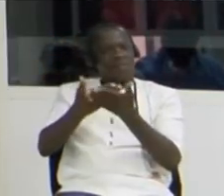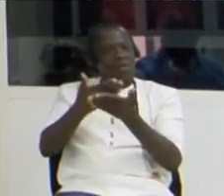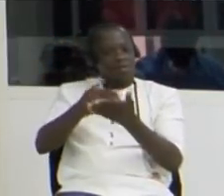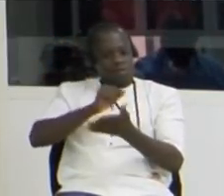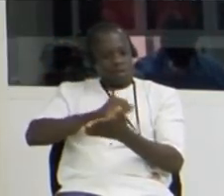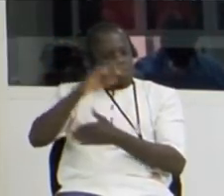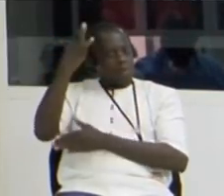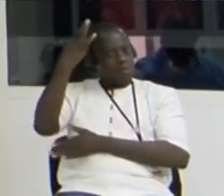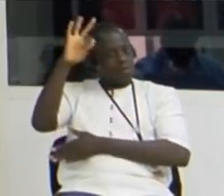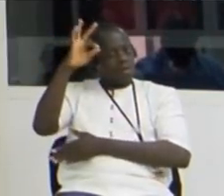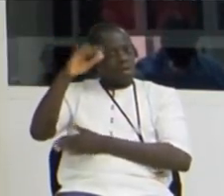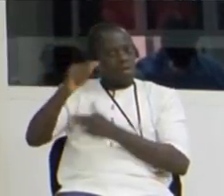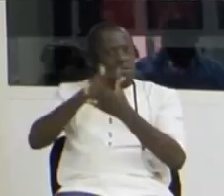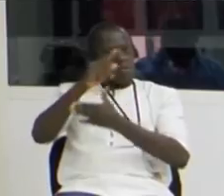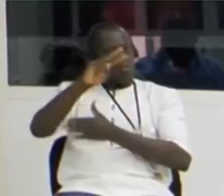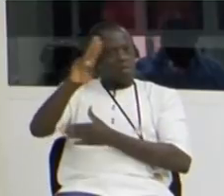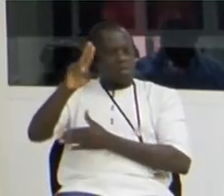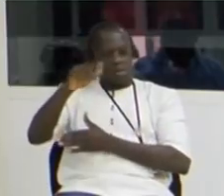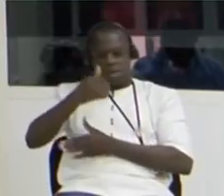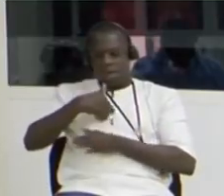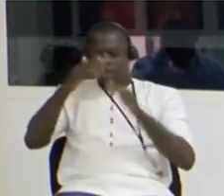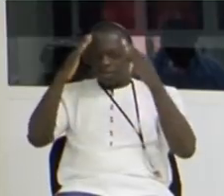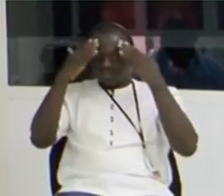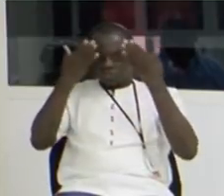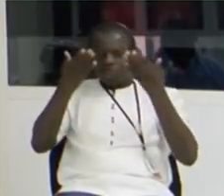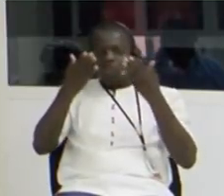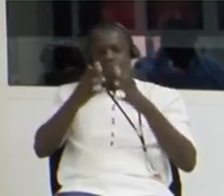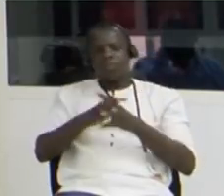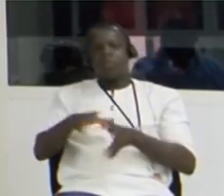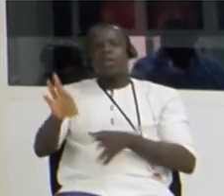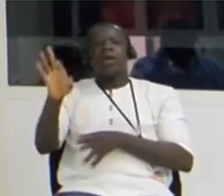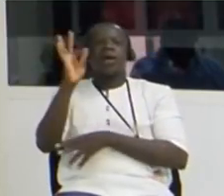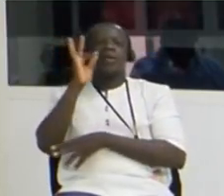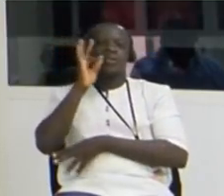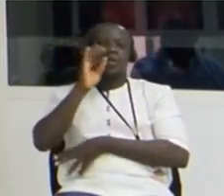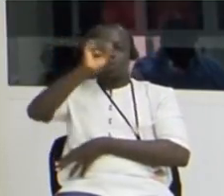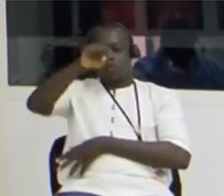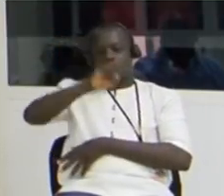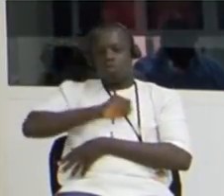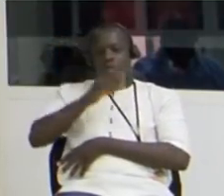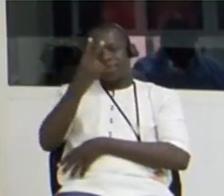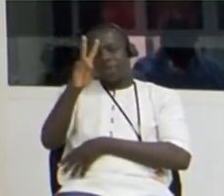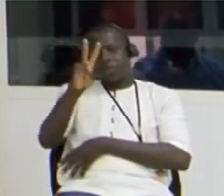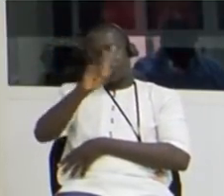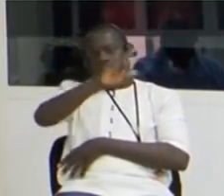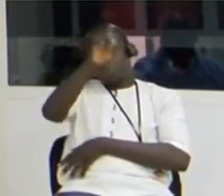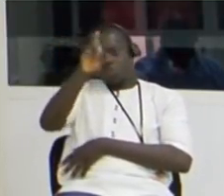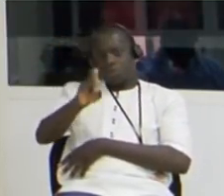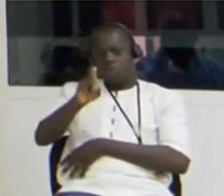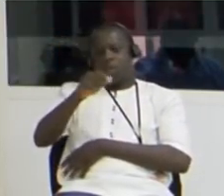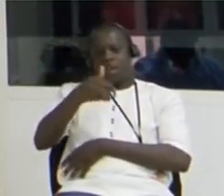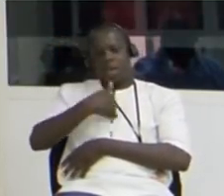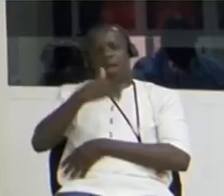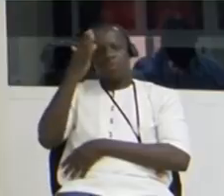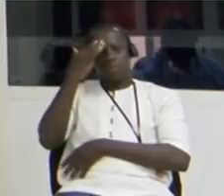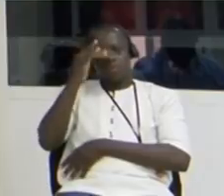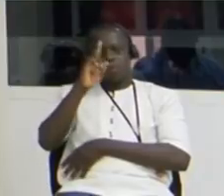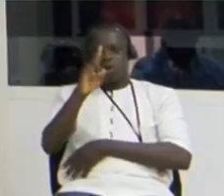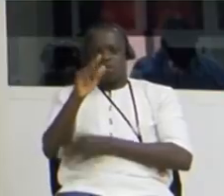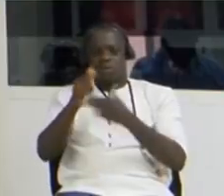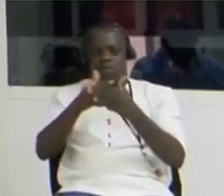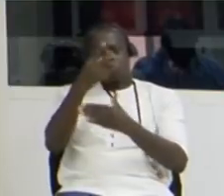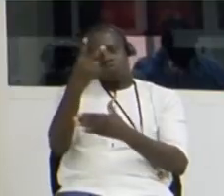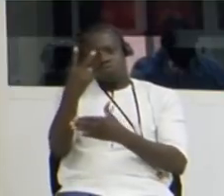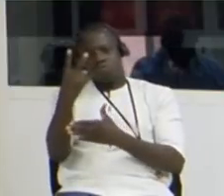studies? I don't know, but for this, to answer to your second part of the question, I know of I think one or two